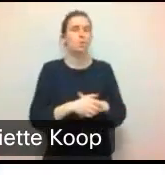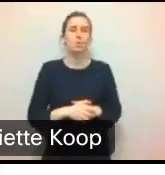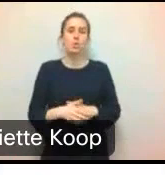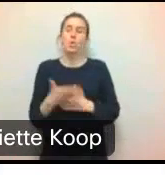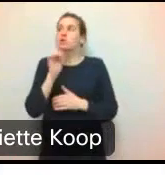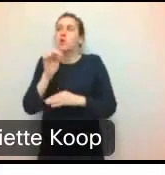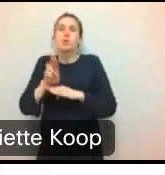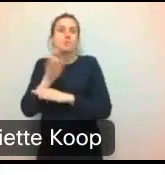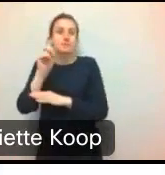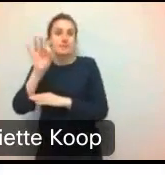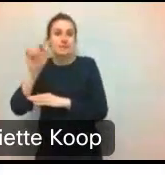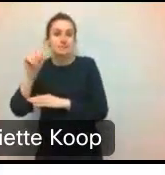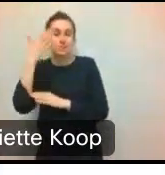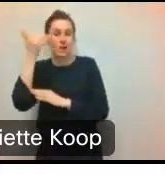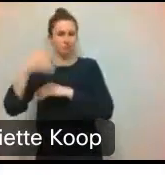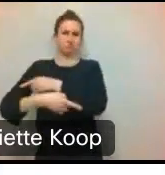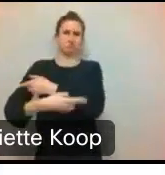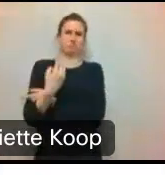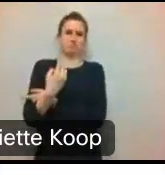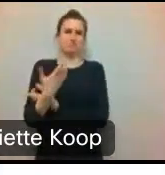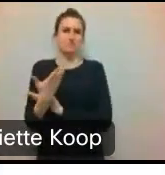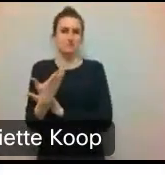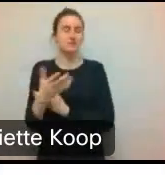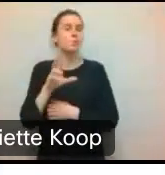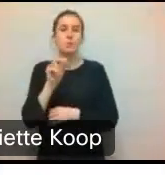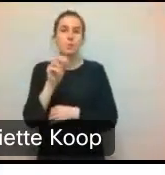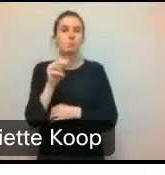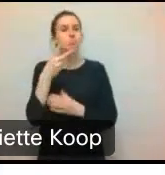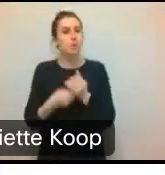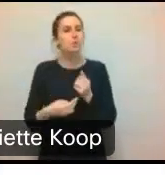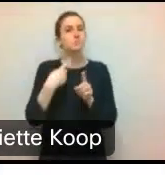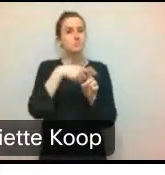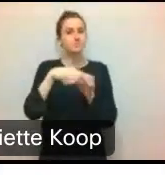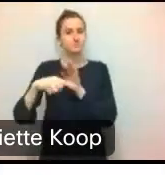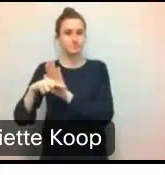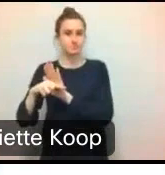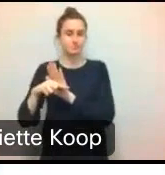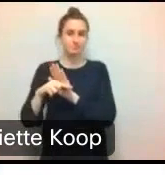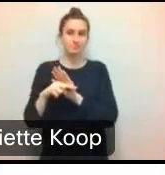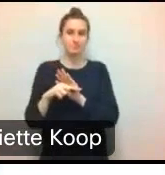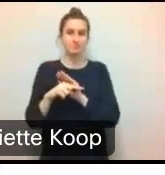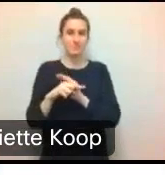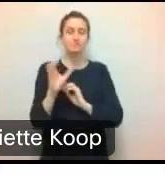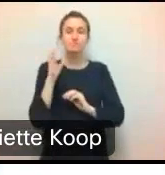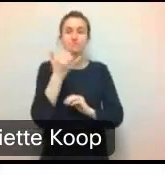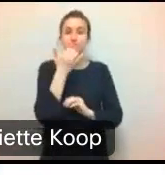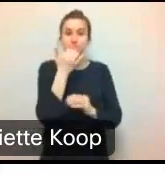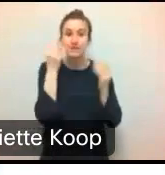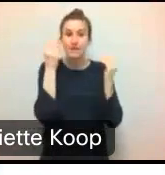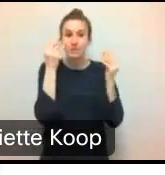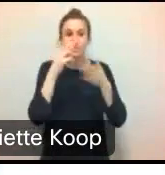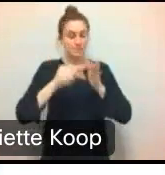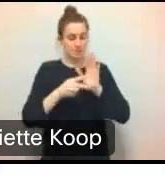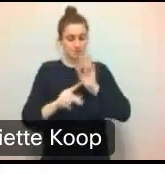too new. They both have shortcomings, but misinformation online happens when people simply spread